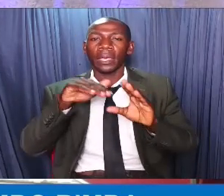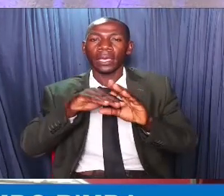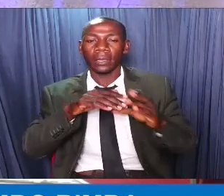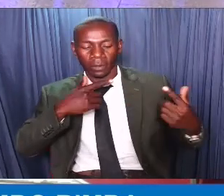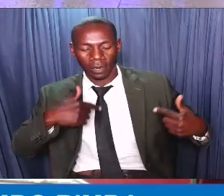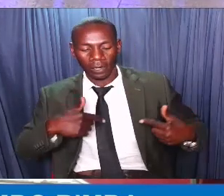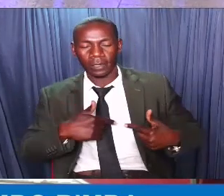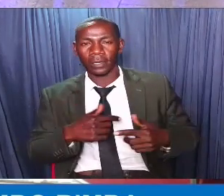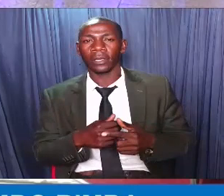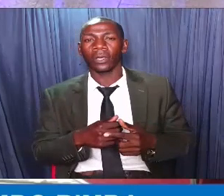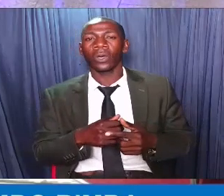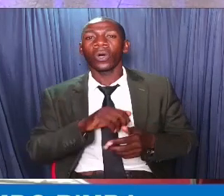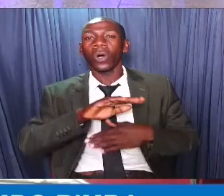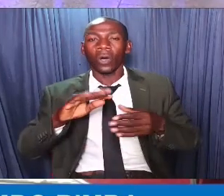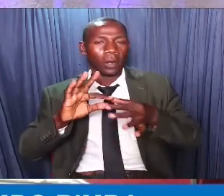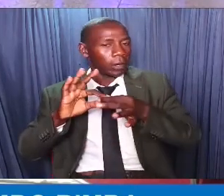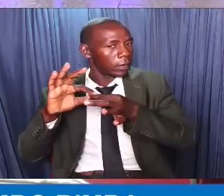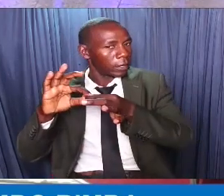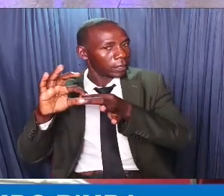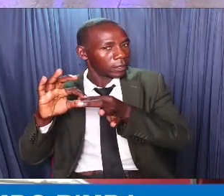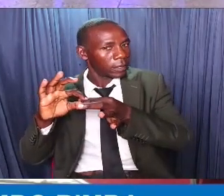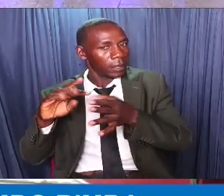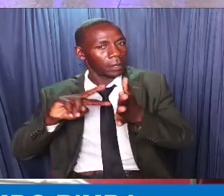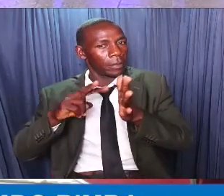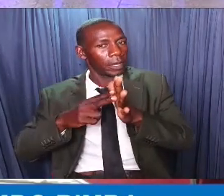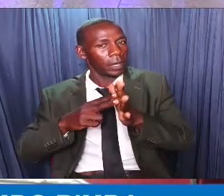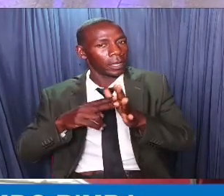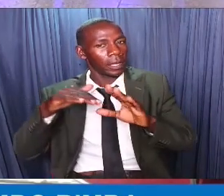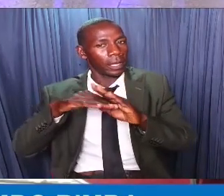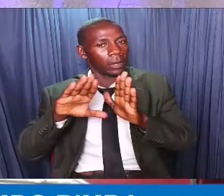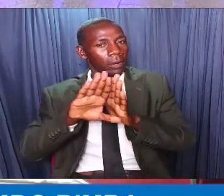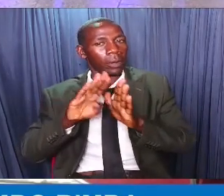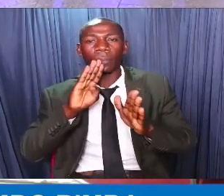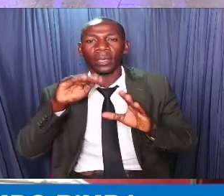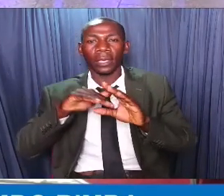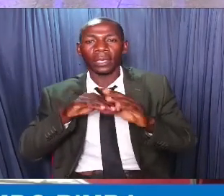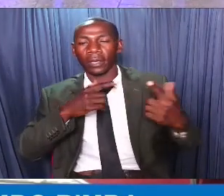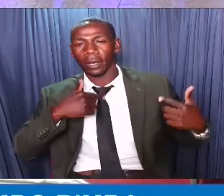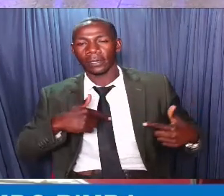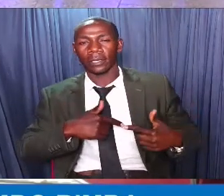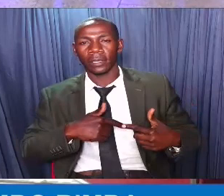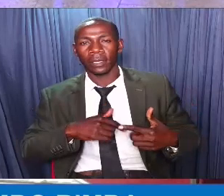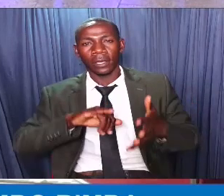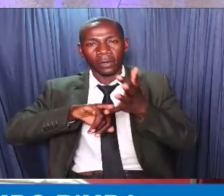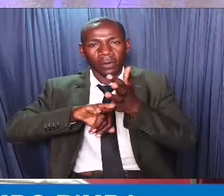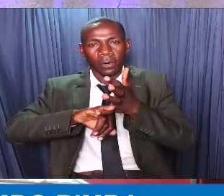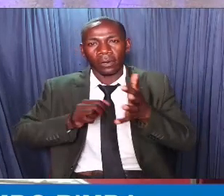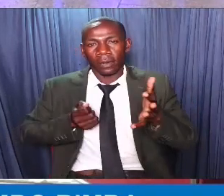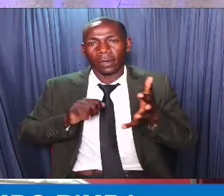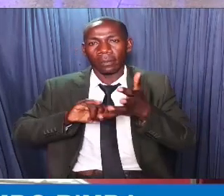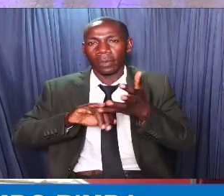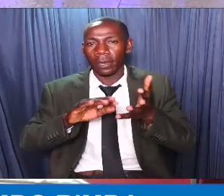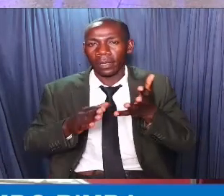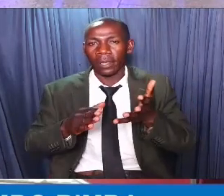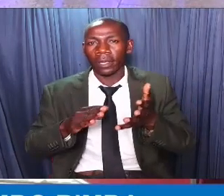of them to be in your heart. Hao wote wameunganishwa. All of them are combined. Maana yake mkwe awe ndani yako. That means the in-law to be in your heart. Umeoa mwanawe. You've married his